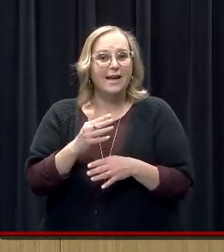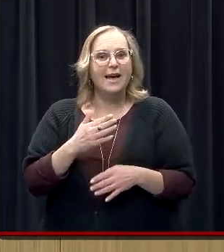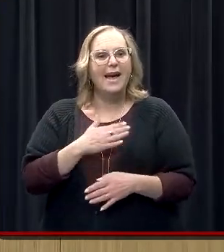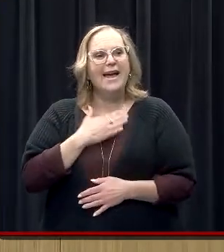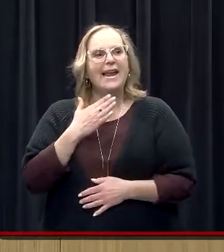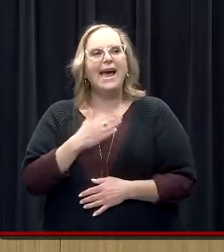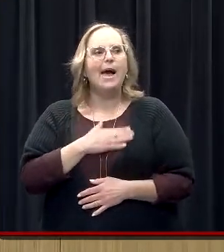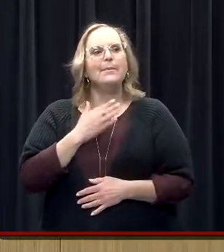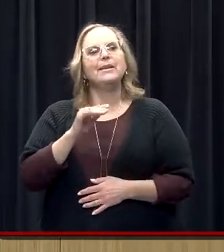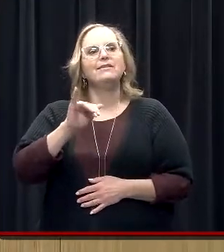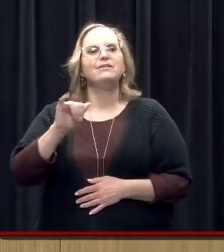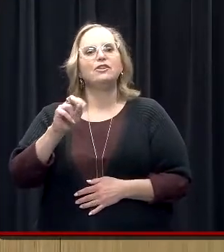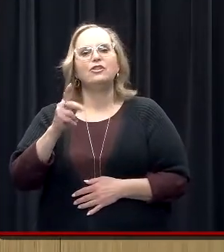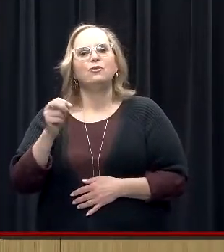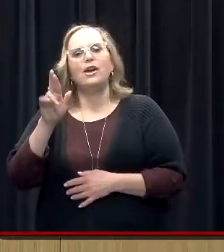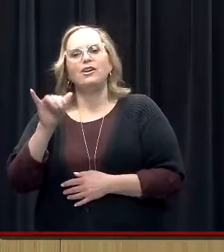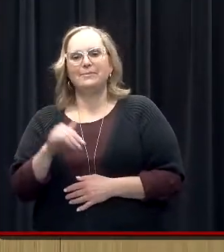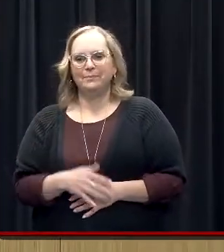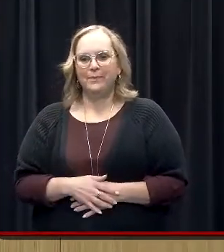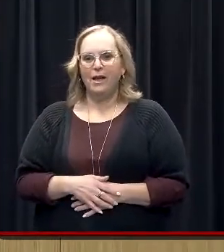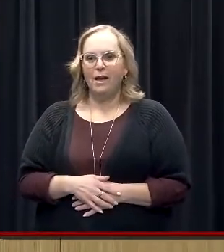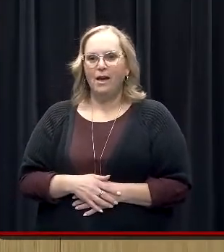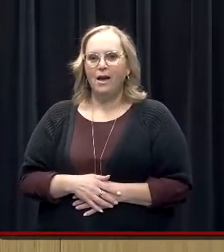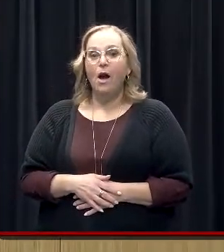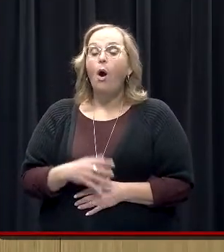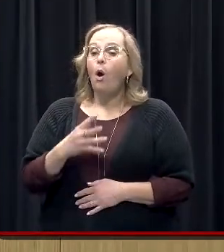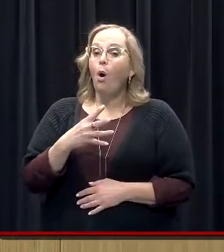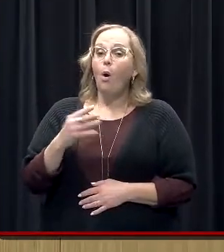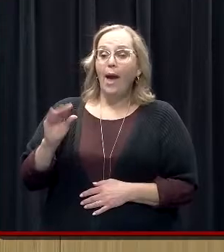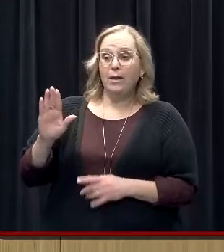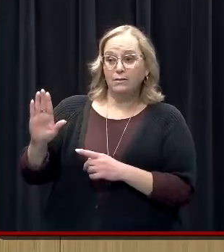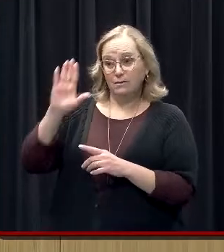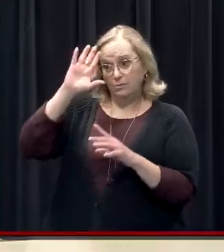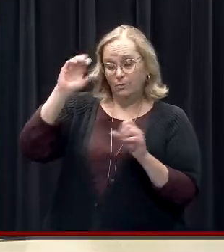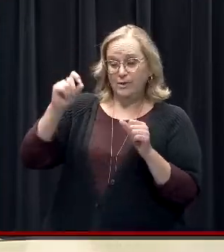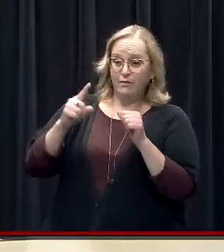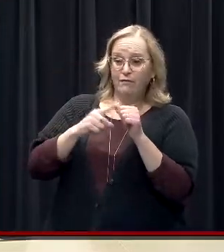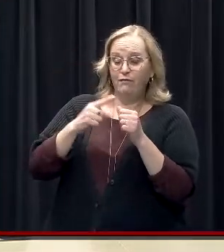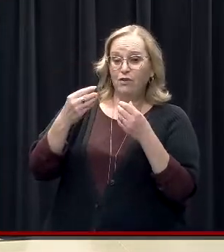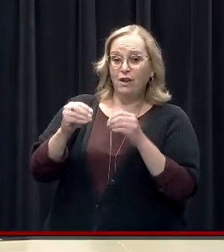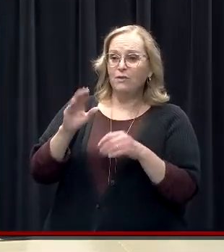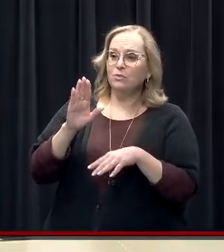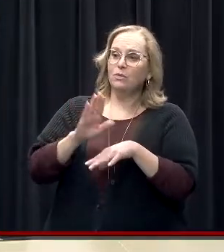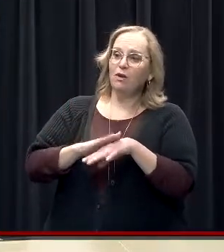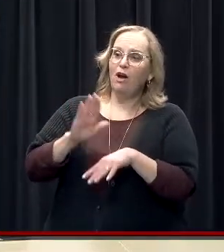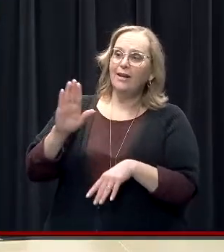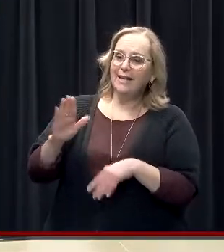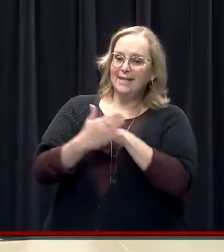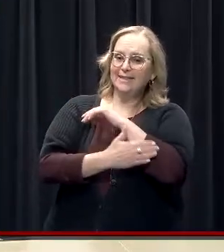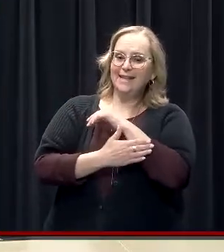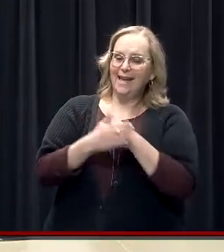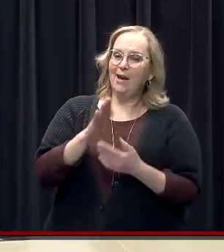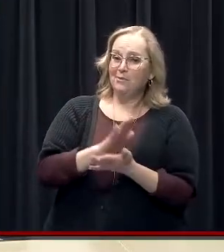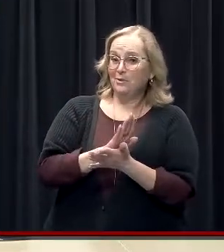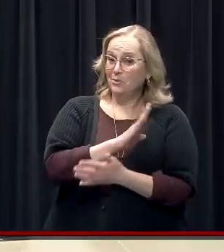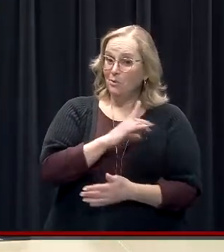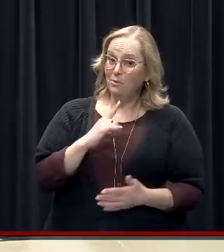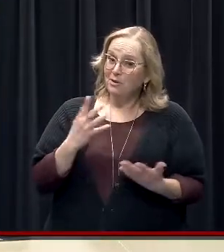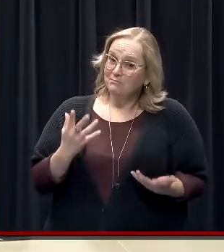January. Well, and his first office he ever held was on his county school board. Nice. Yeah. What do you know?